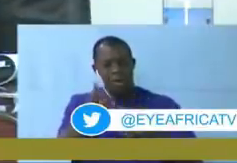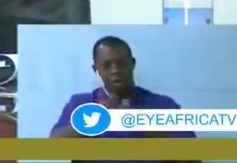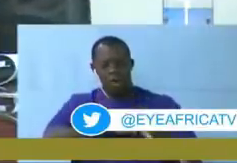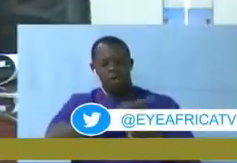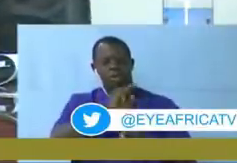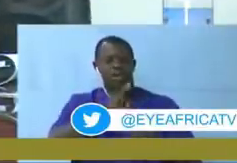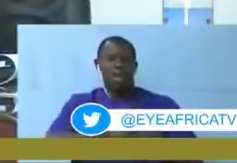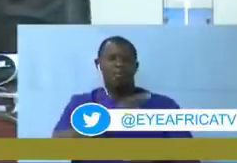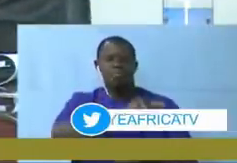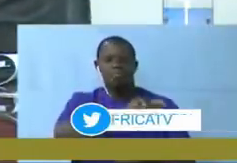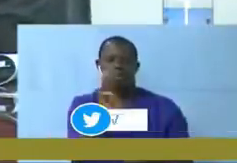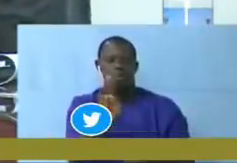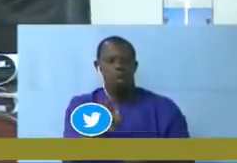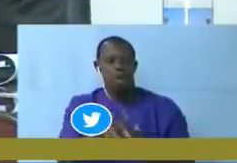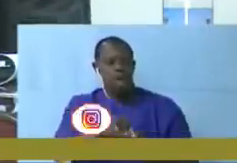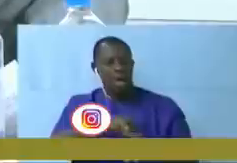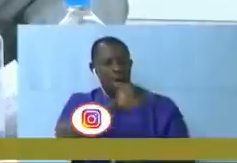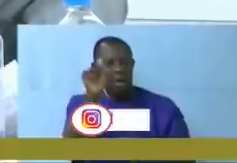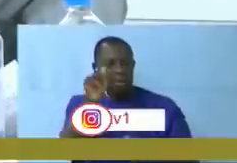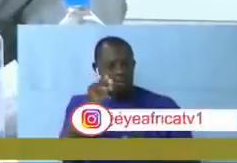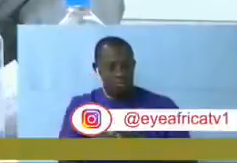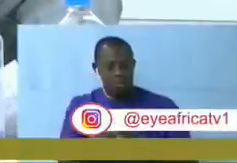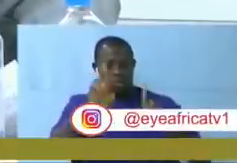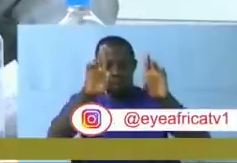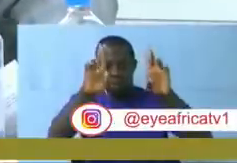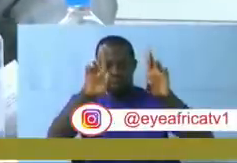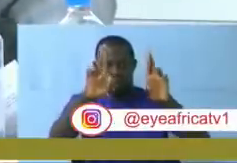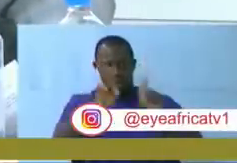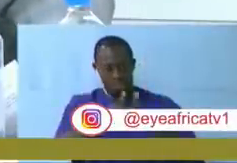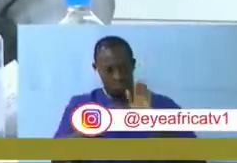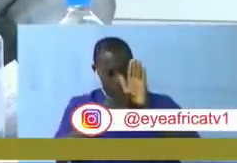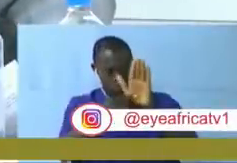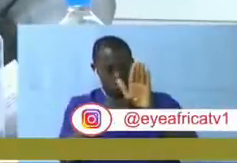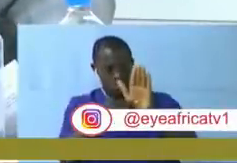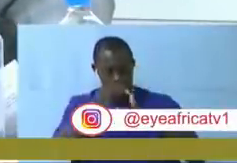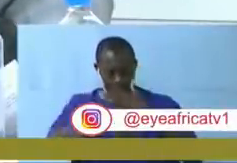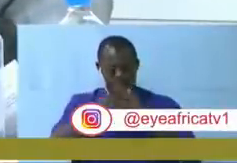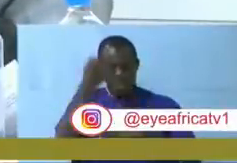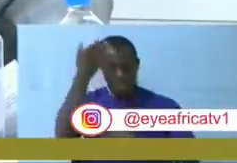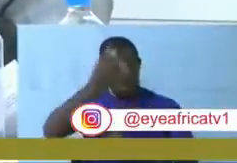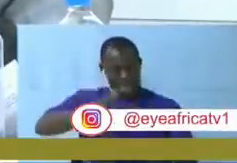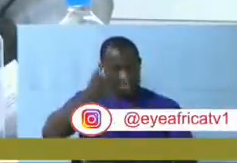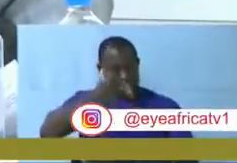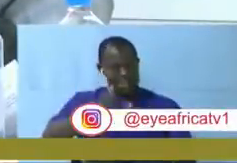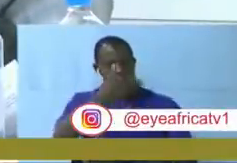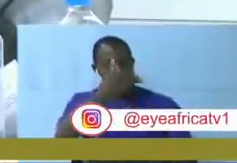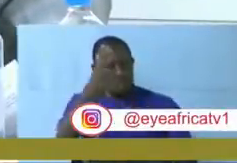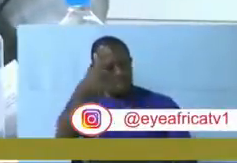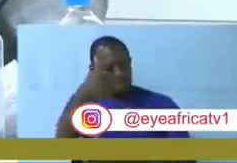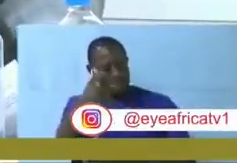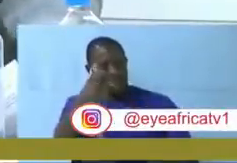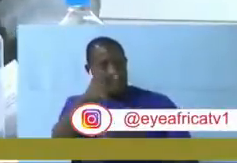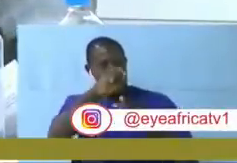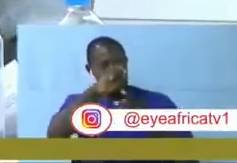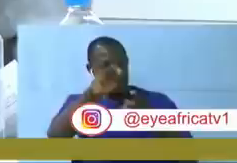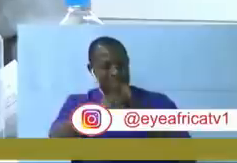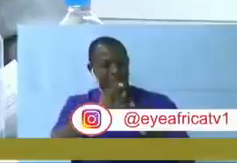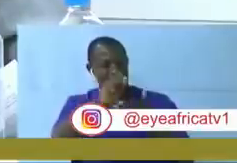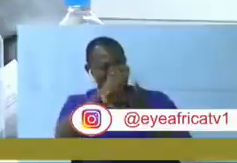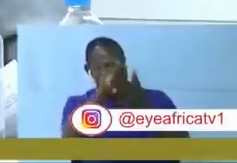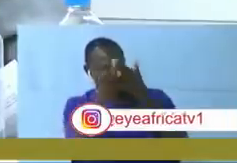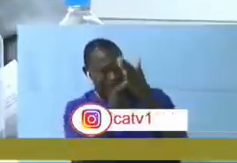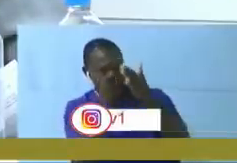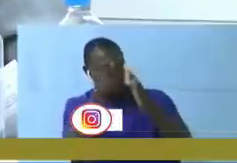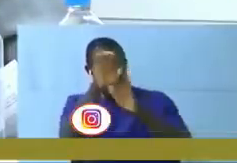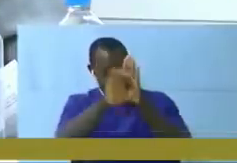And the wish was reflected in the 1996 draft. Te lolu nak woné won nañ ko it ci atum 1996